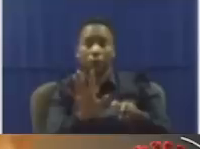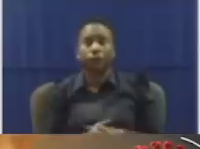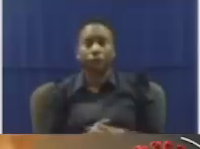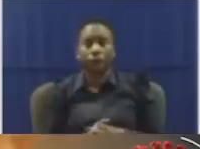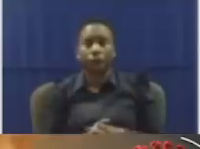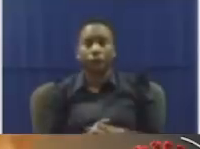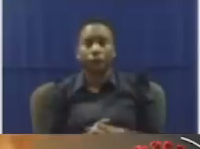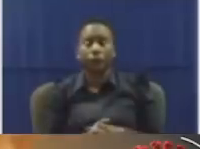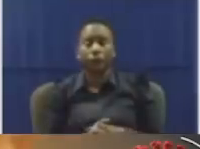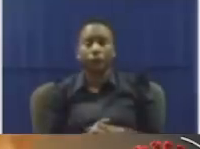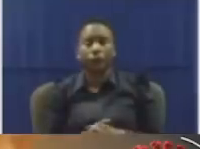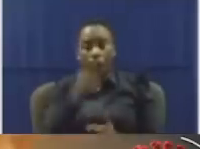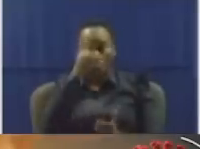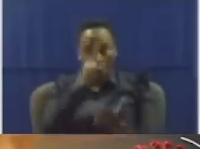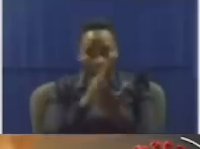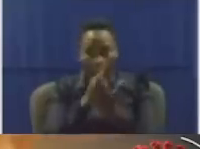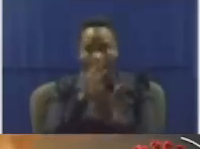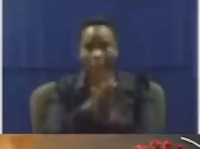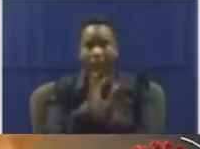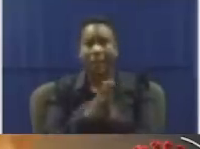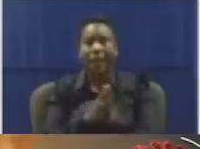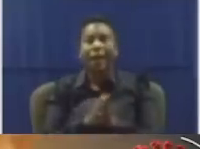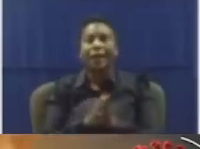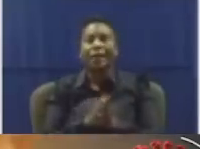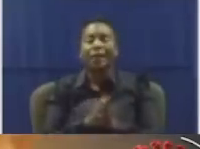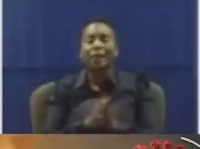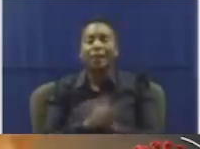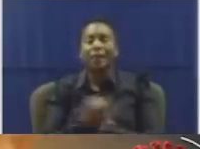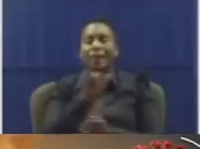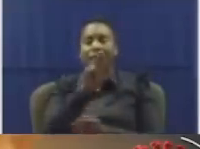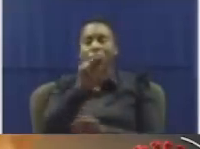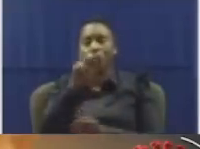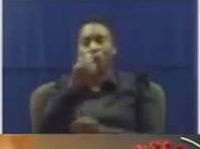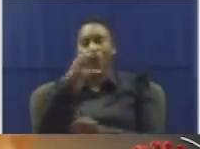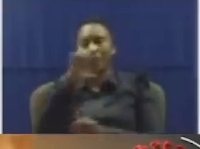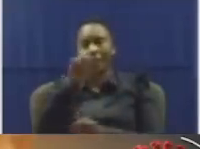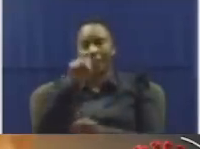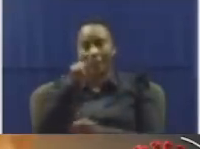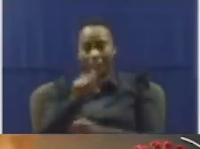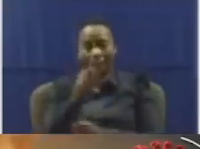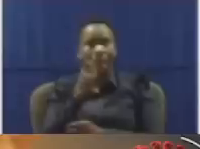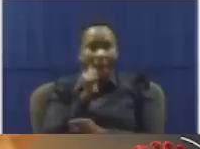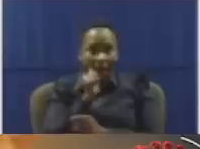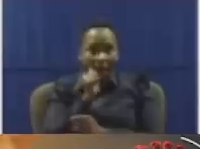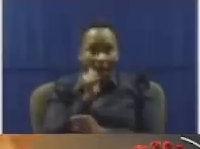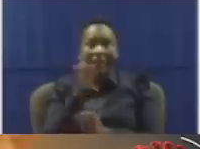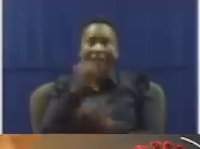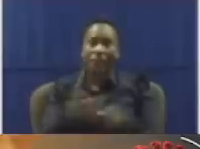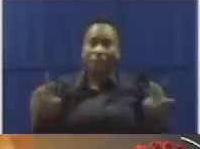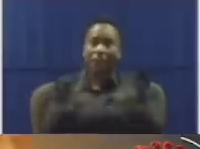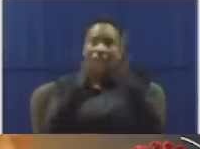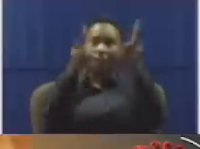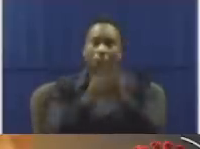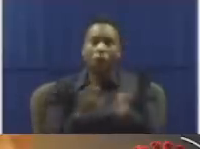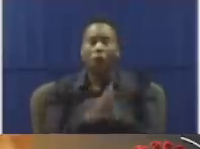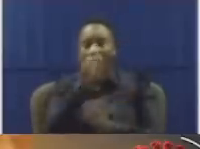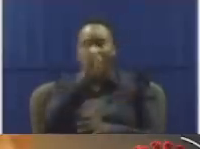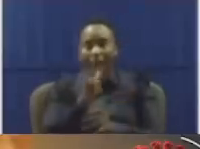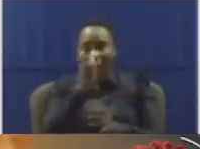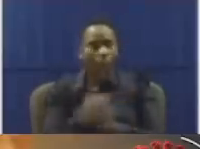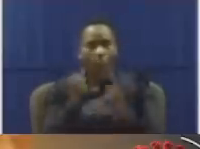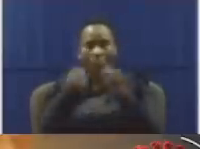An honest and innocent man who was the victim of a massive crime would have wasted no time in